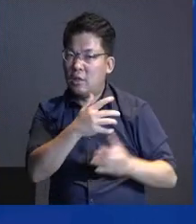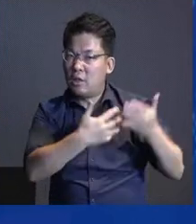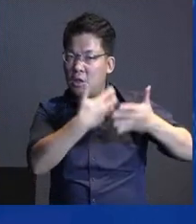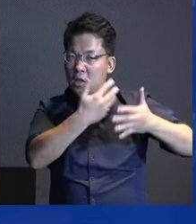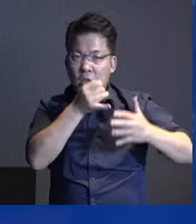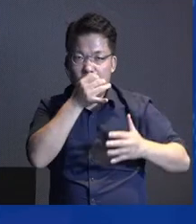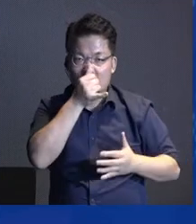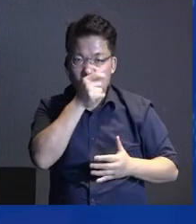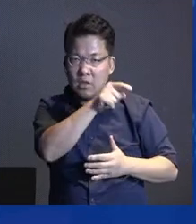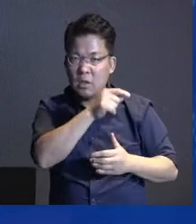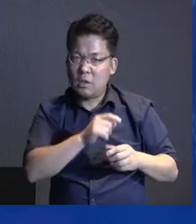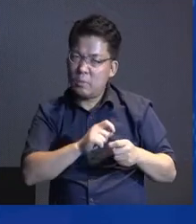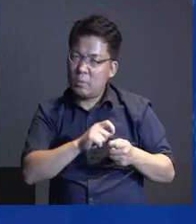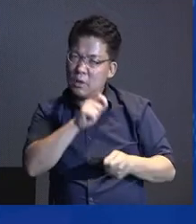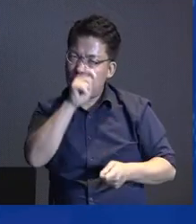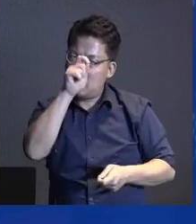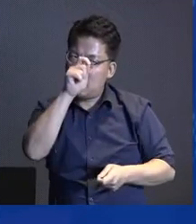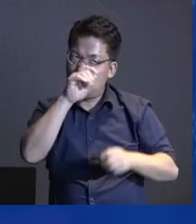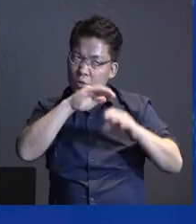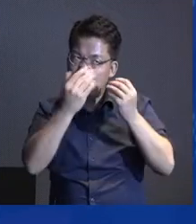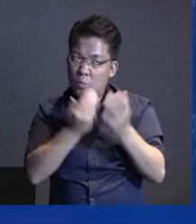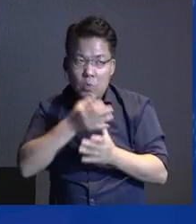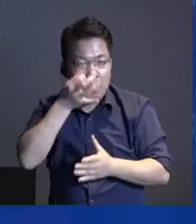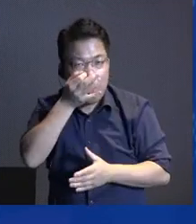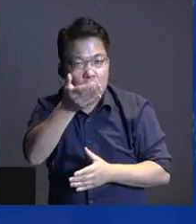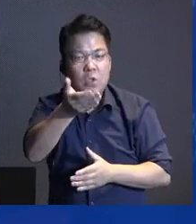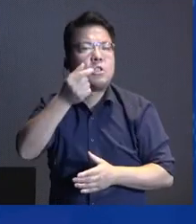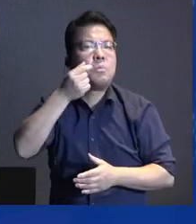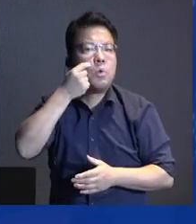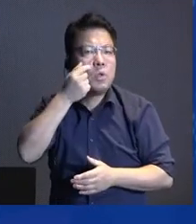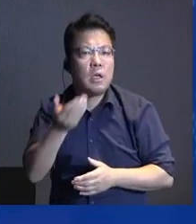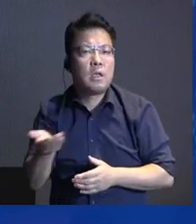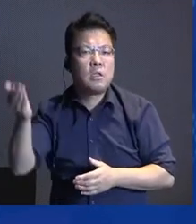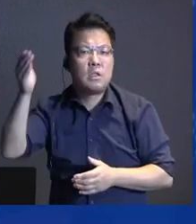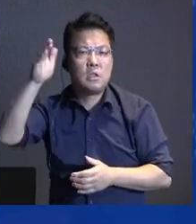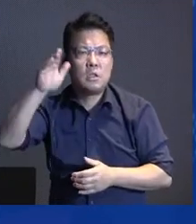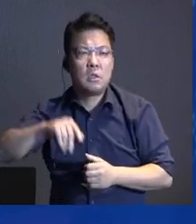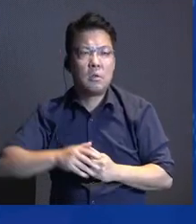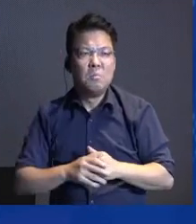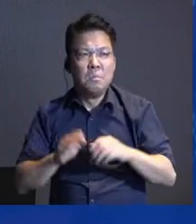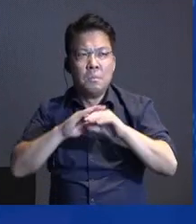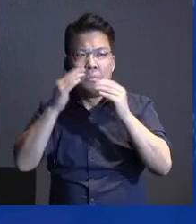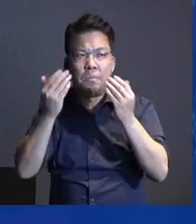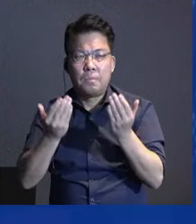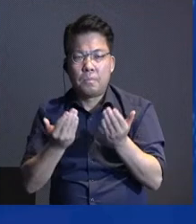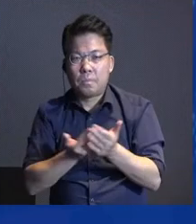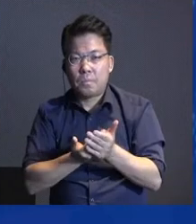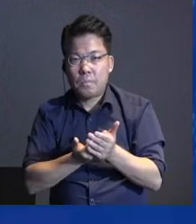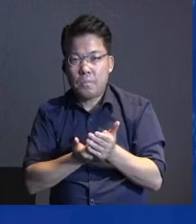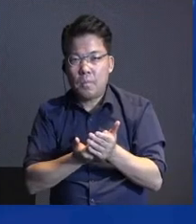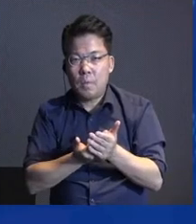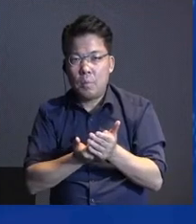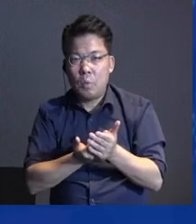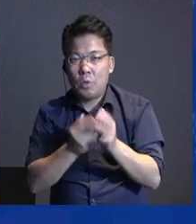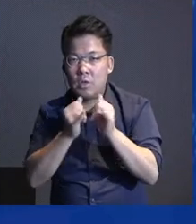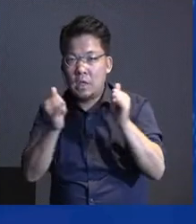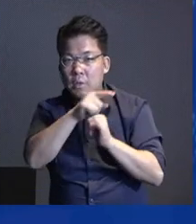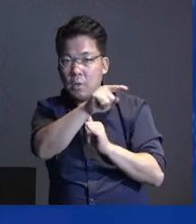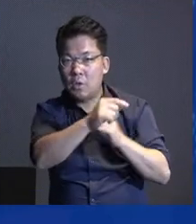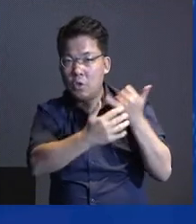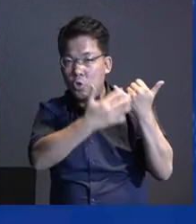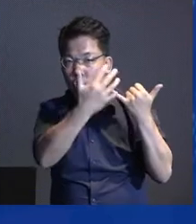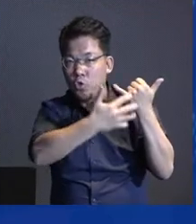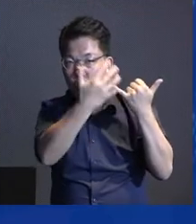I would definitely invite everyone to have a look at our short video of